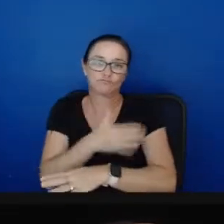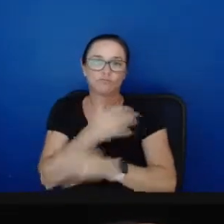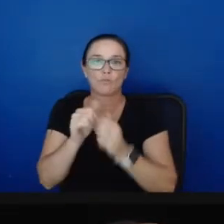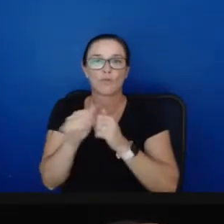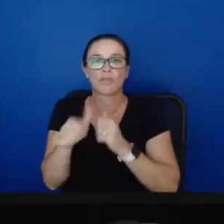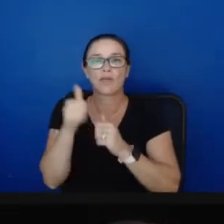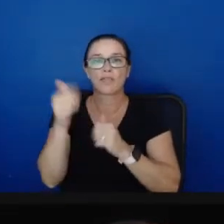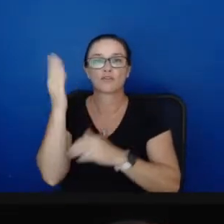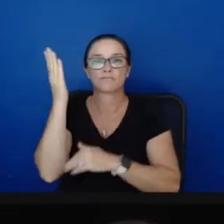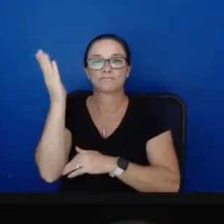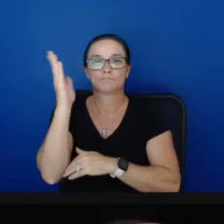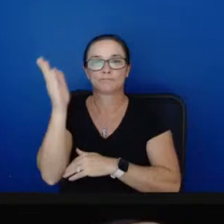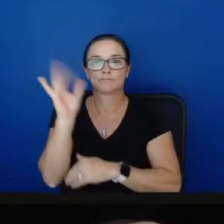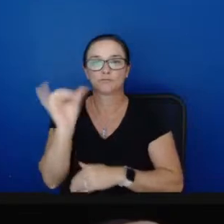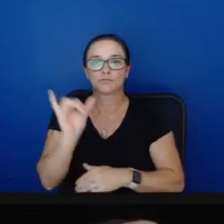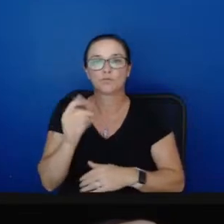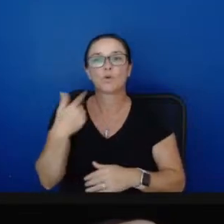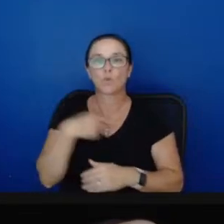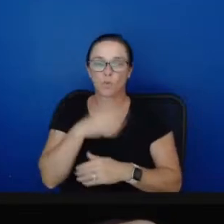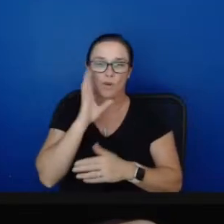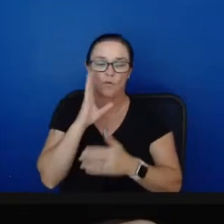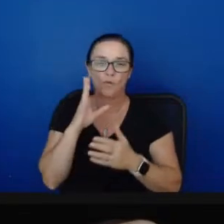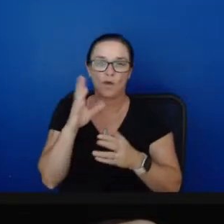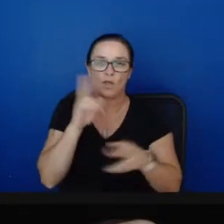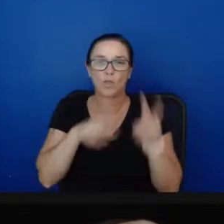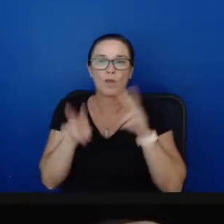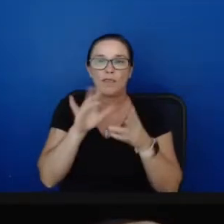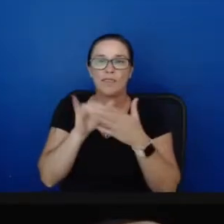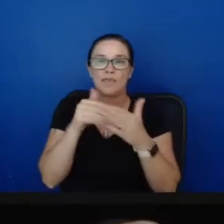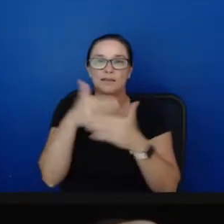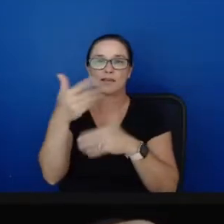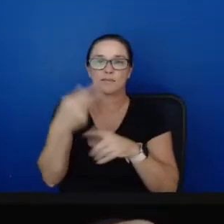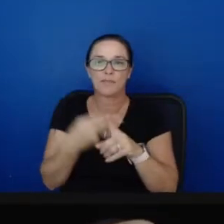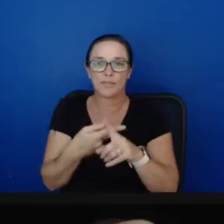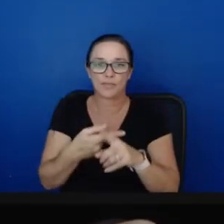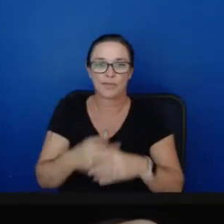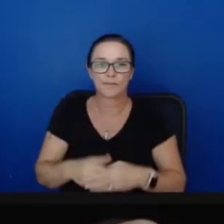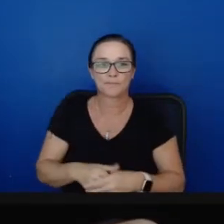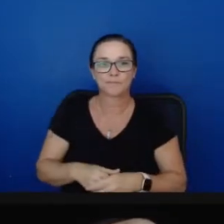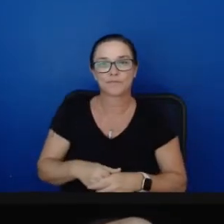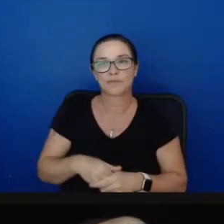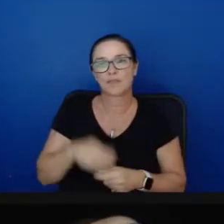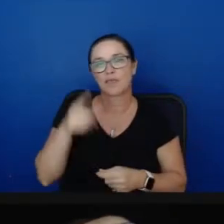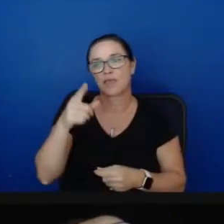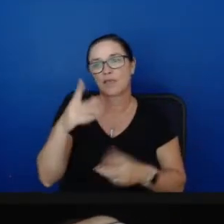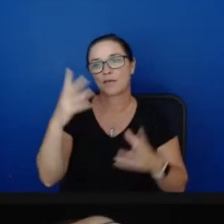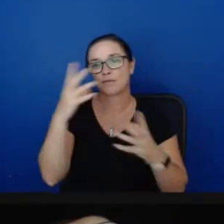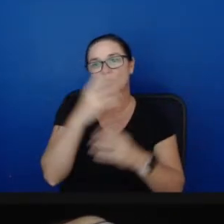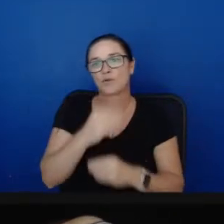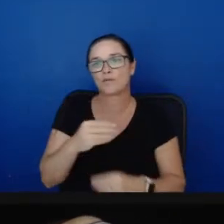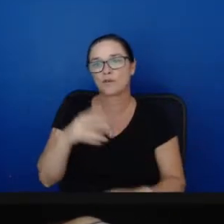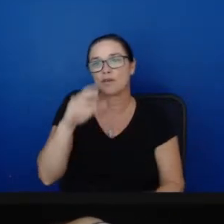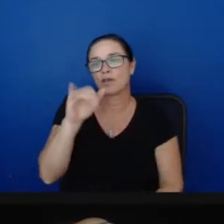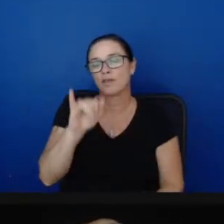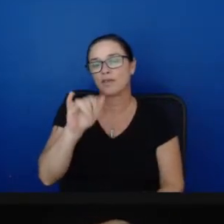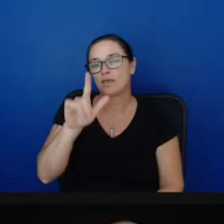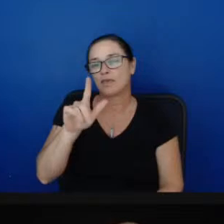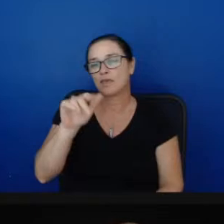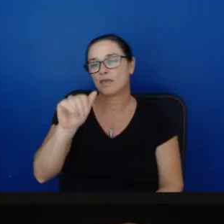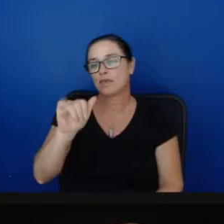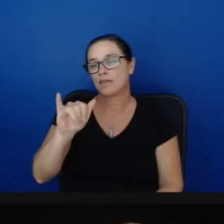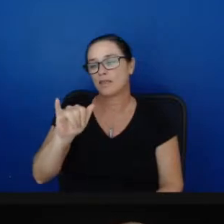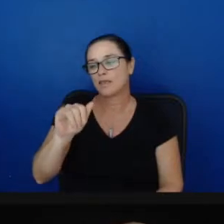in there as well. So we'll come back to that next month. And a little bonus image of the iliahi, the Hawaiian